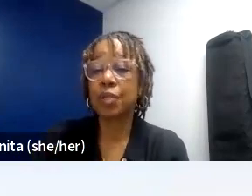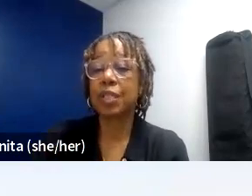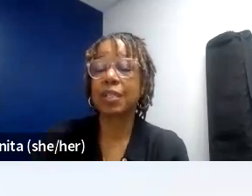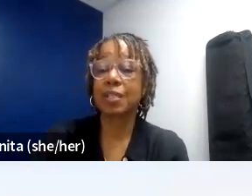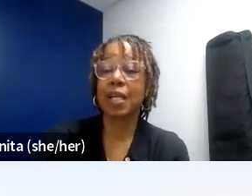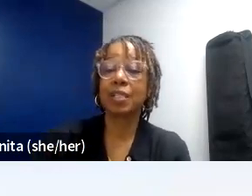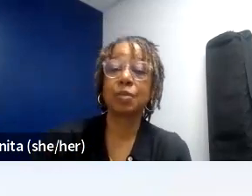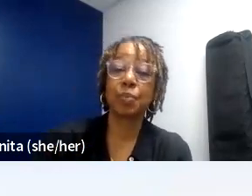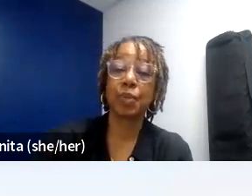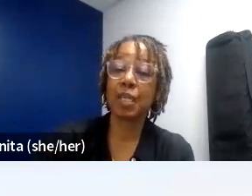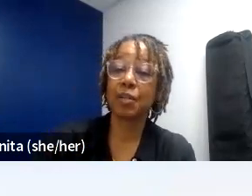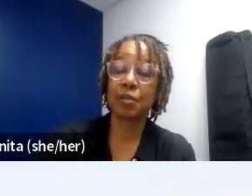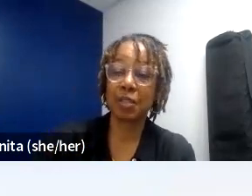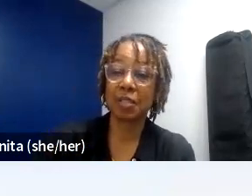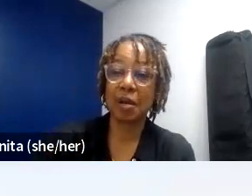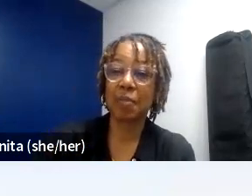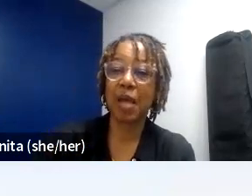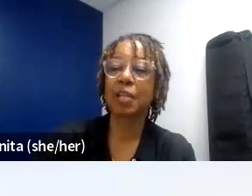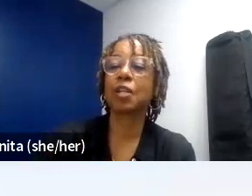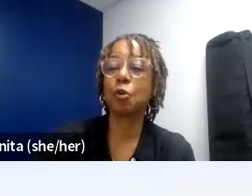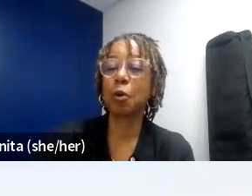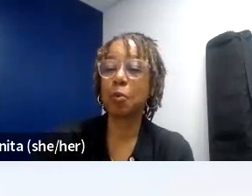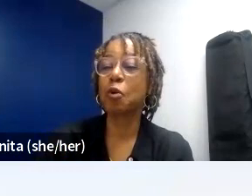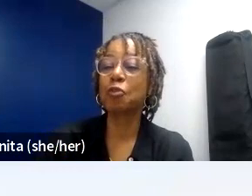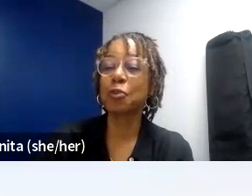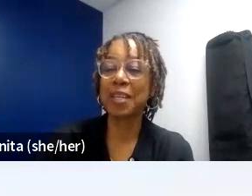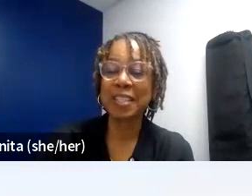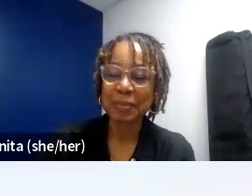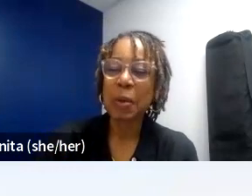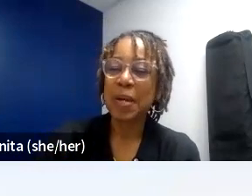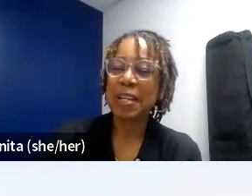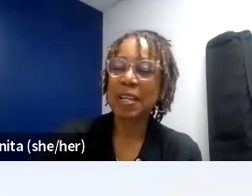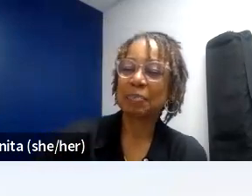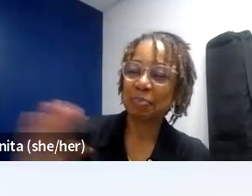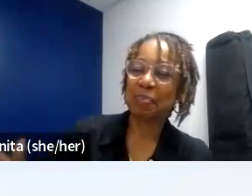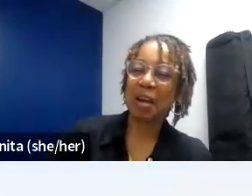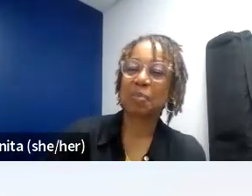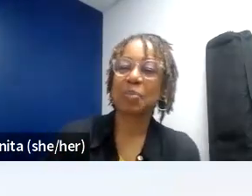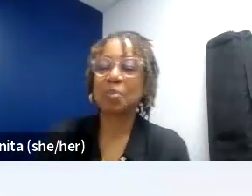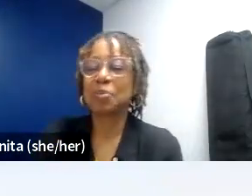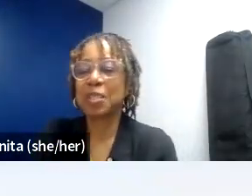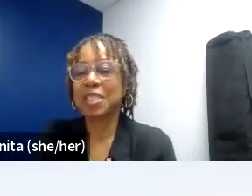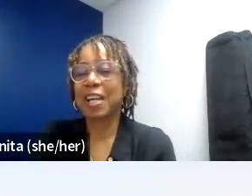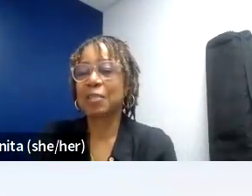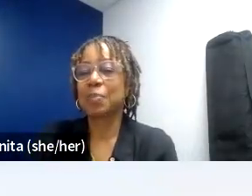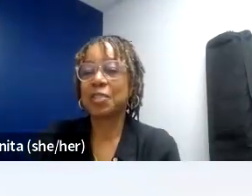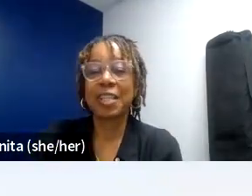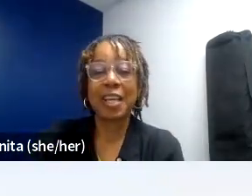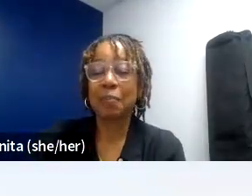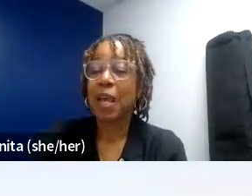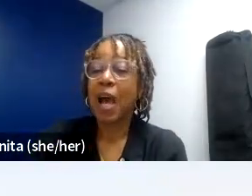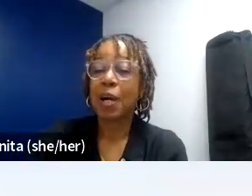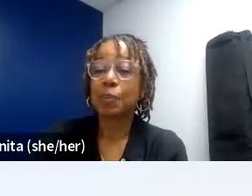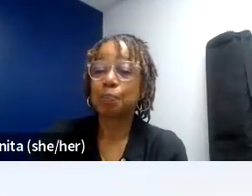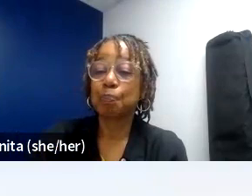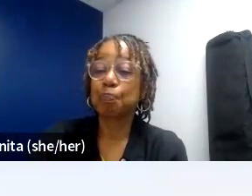I'm really excited to be here. I'm not in a normal role for me, but I'm really excited to be here